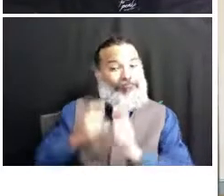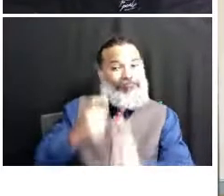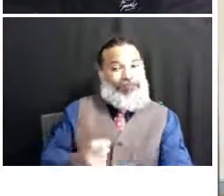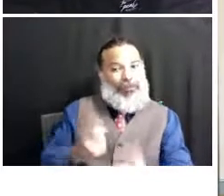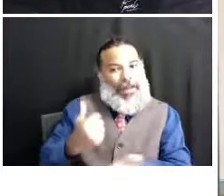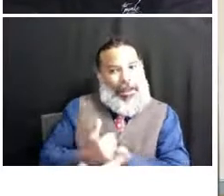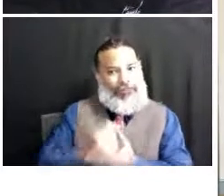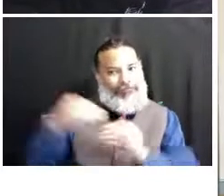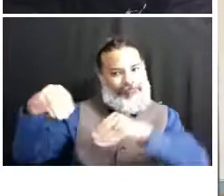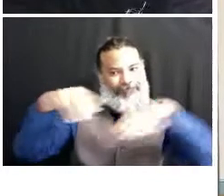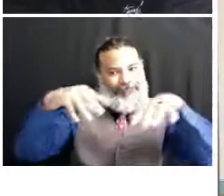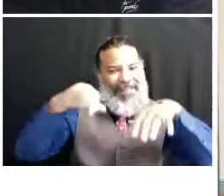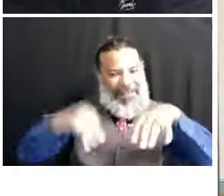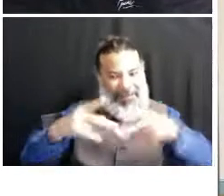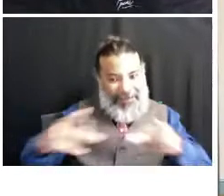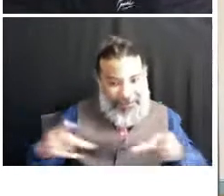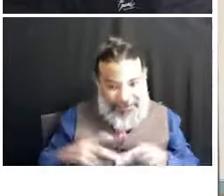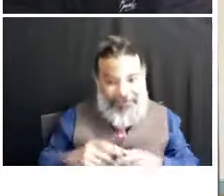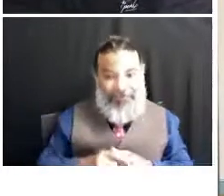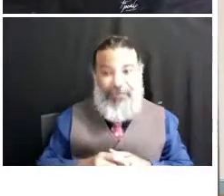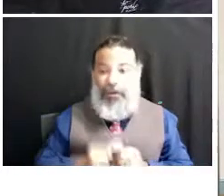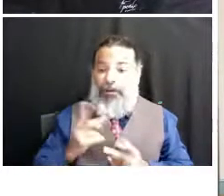Room. You can visit